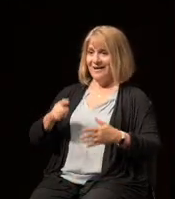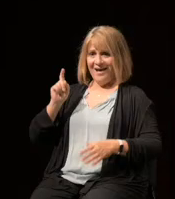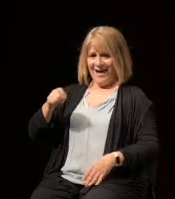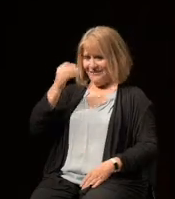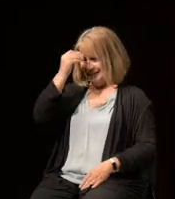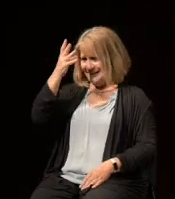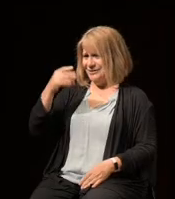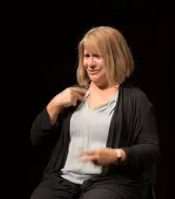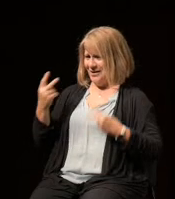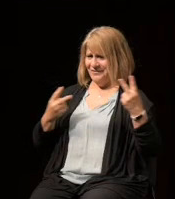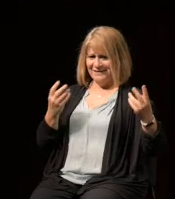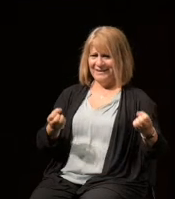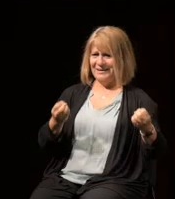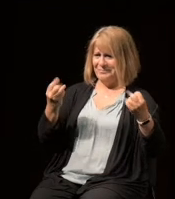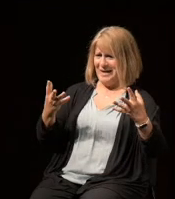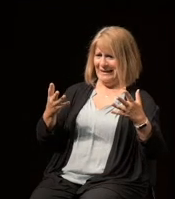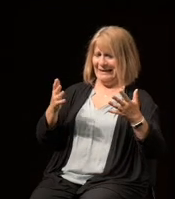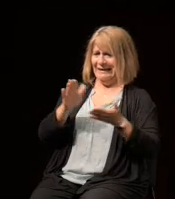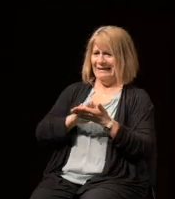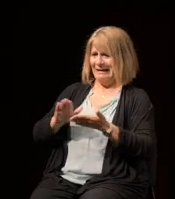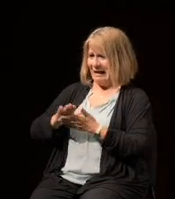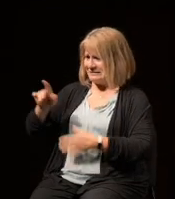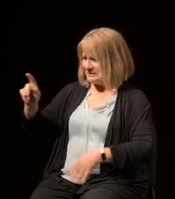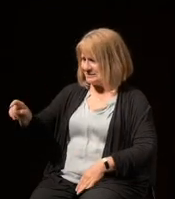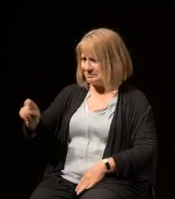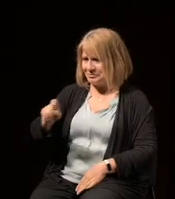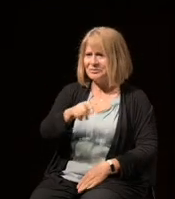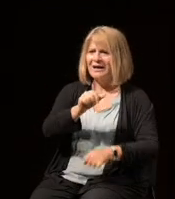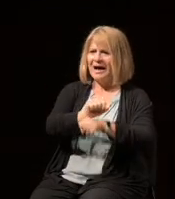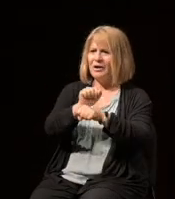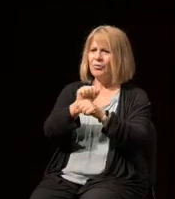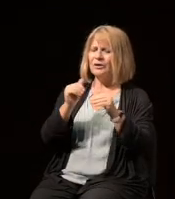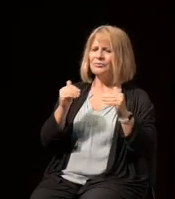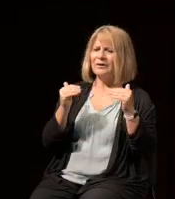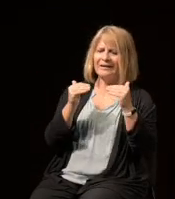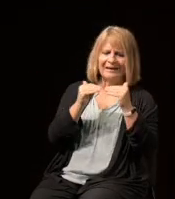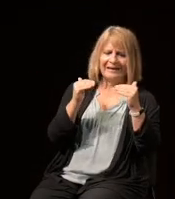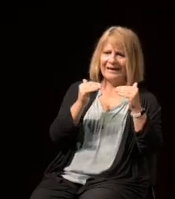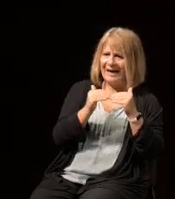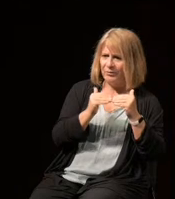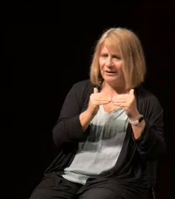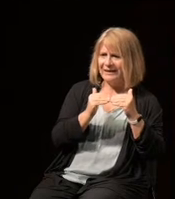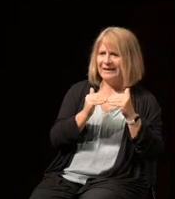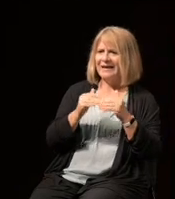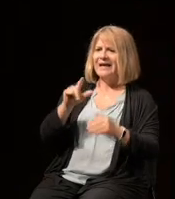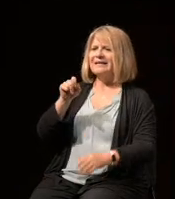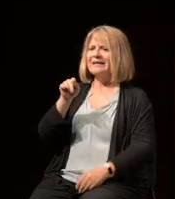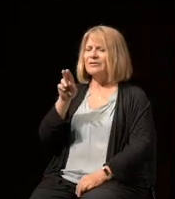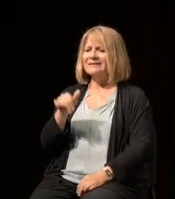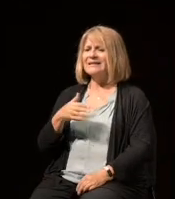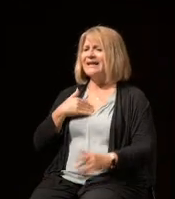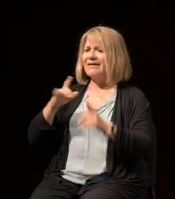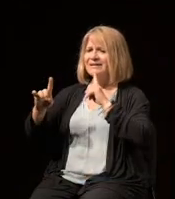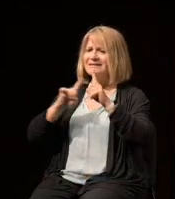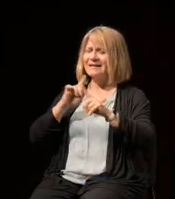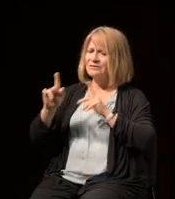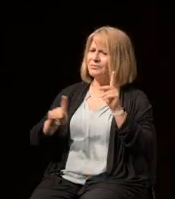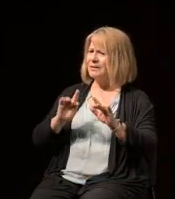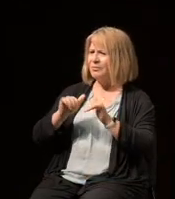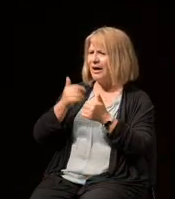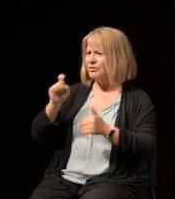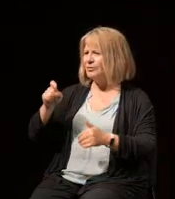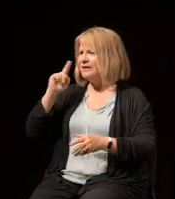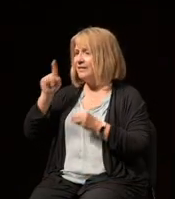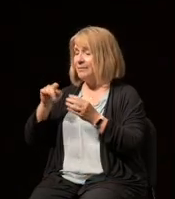people on race and equity literacy. And typically, I'm having conversations with people about how to think about things. But